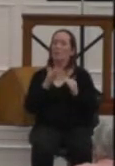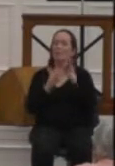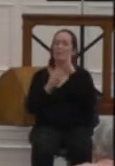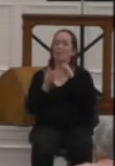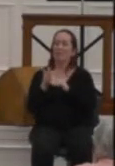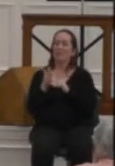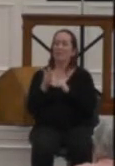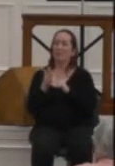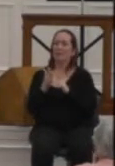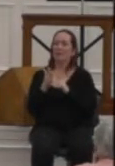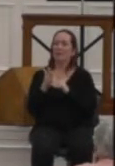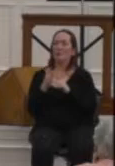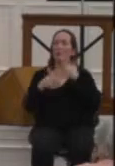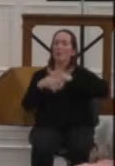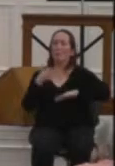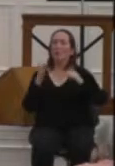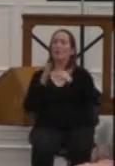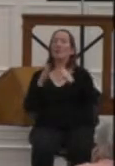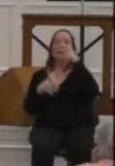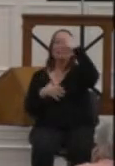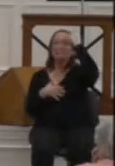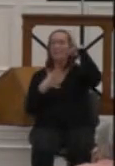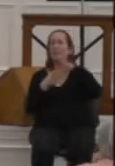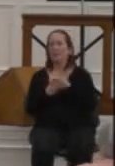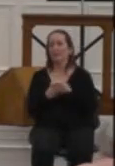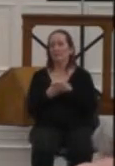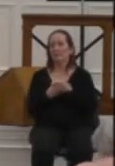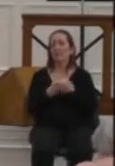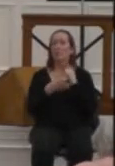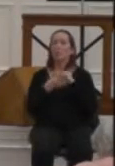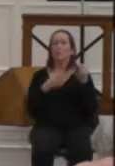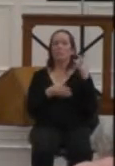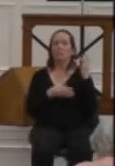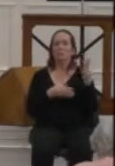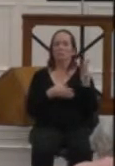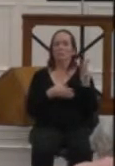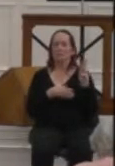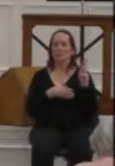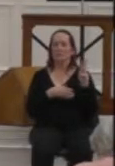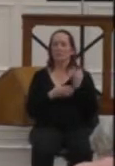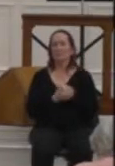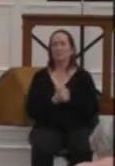born again in belief. Look at verse 16.